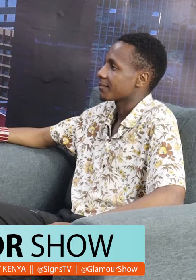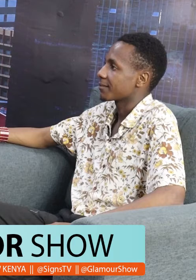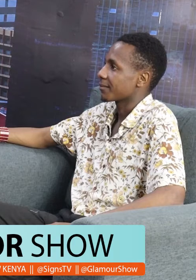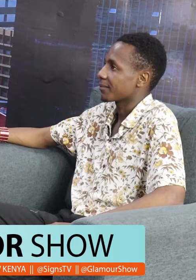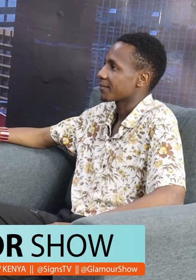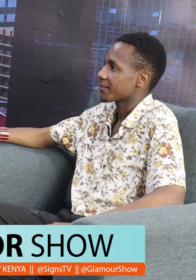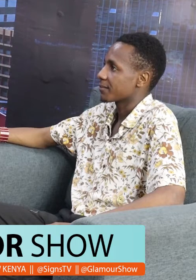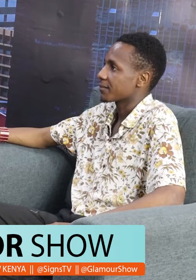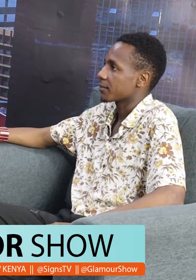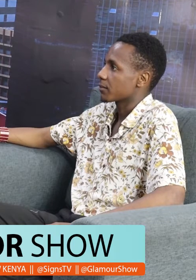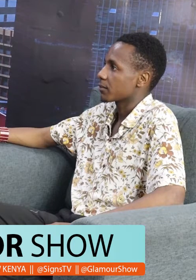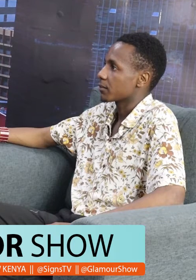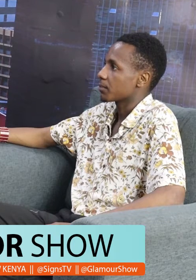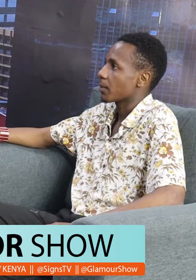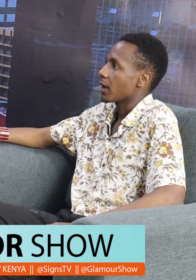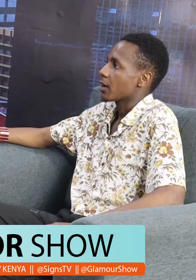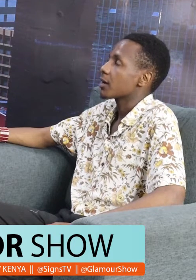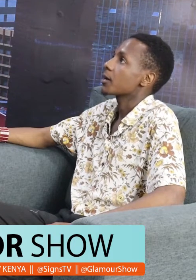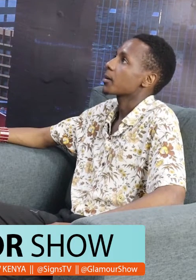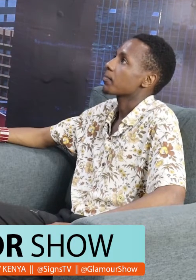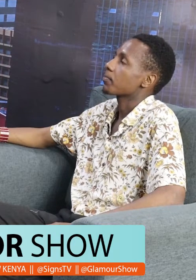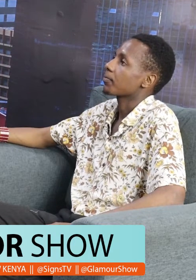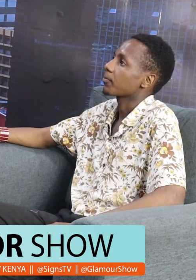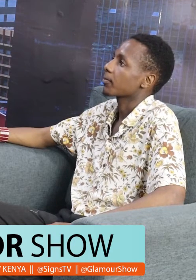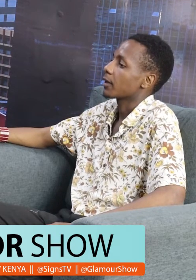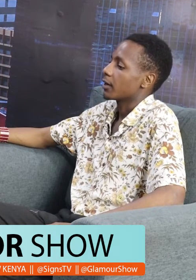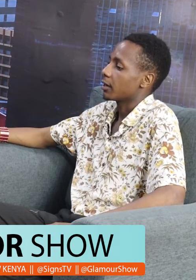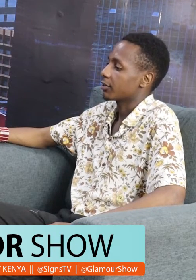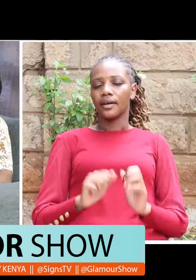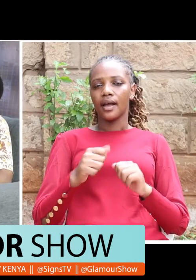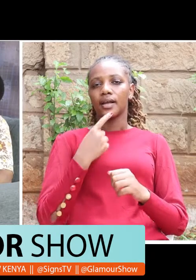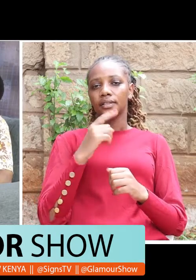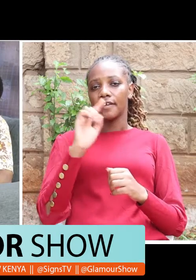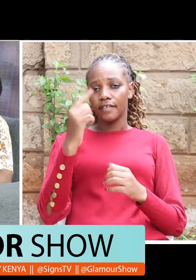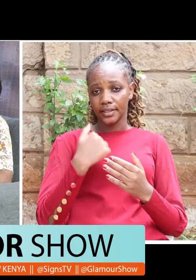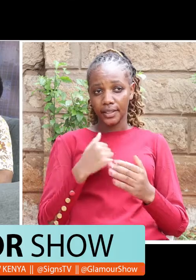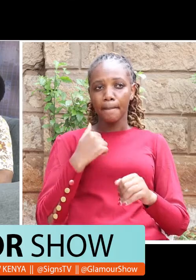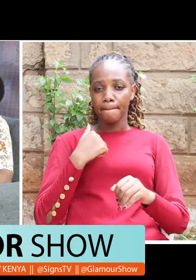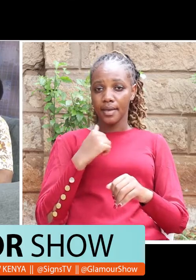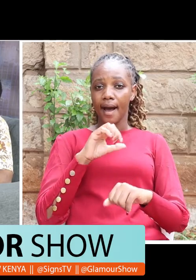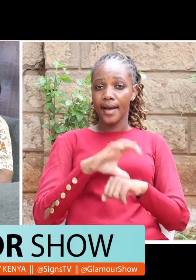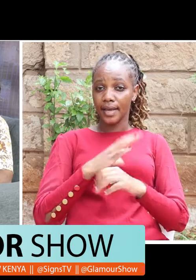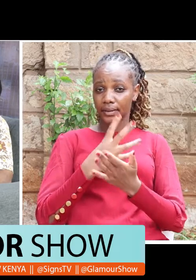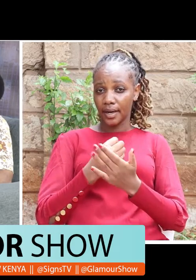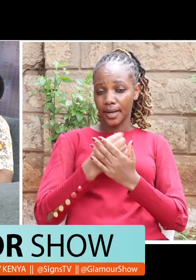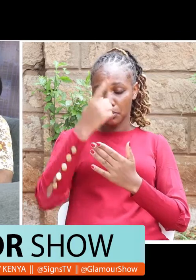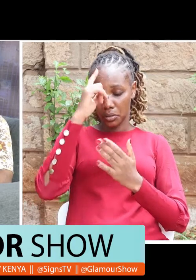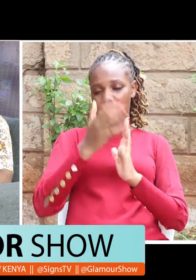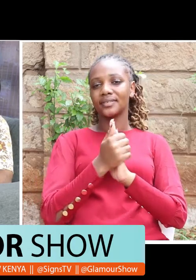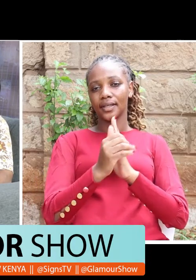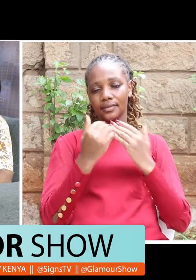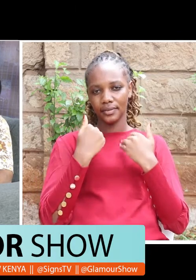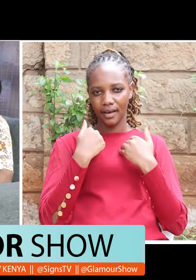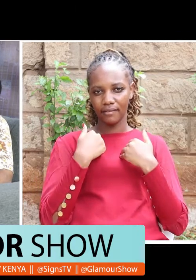What about how do you benefit from all this? Um, I'll say first, I get paid for the skill that I